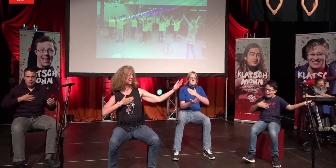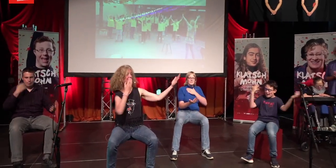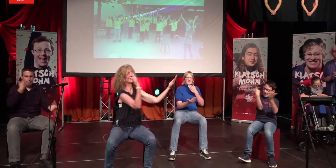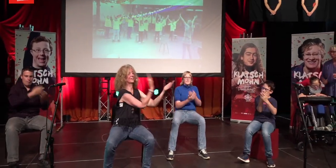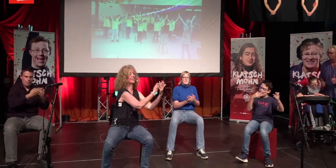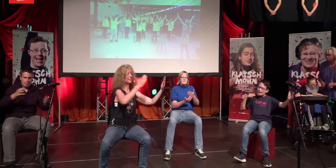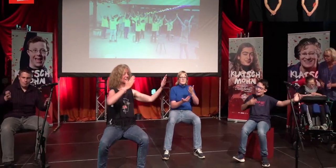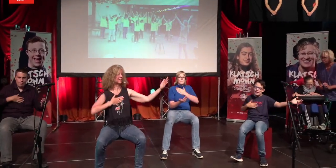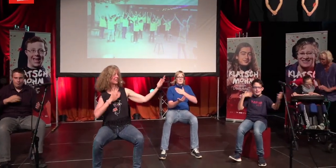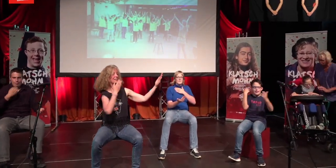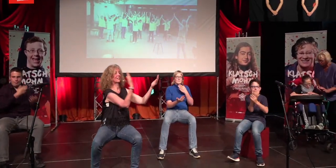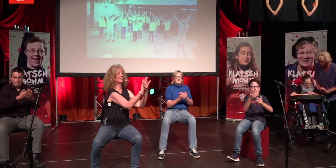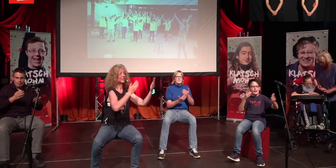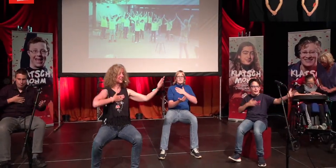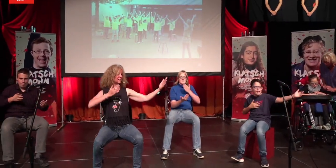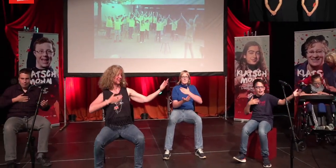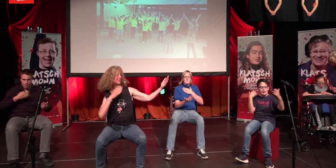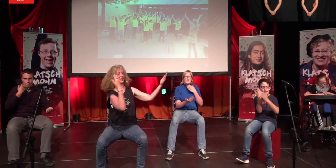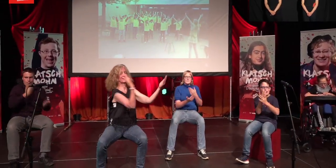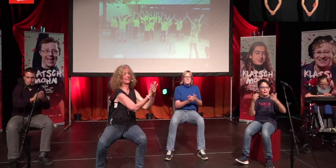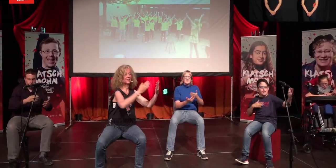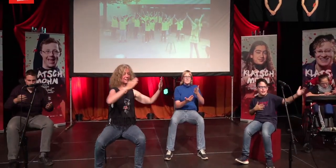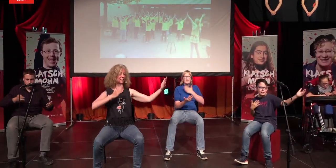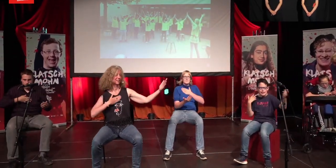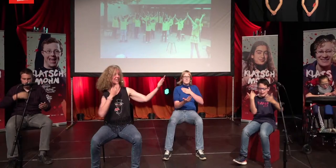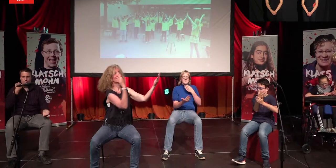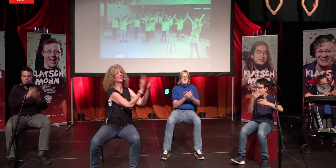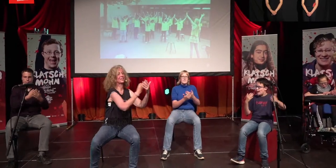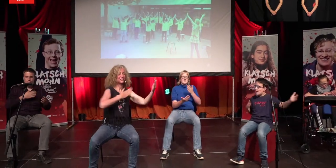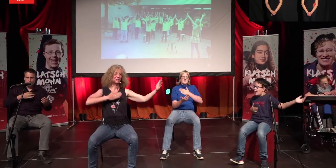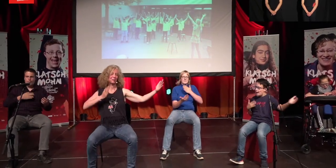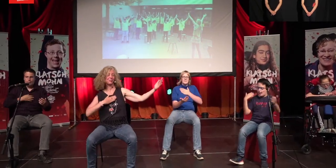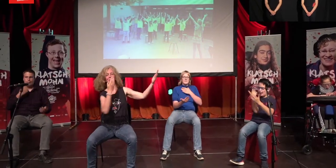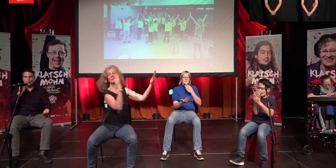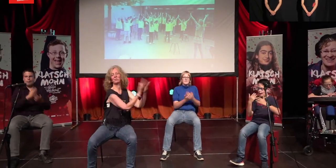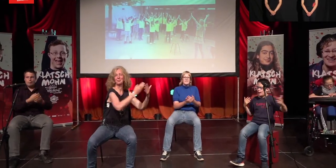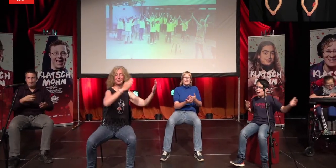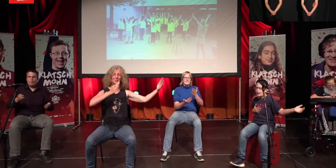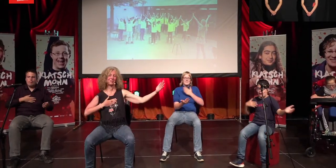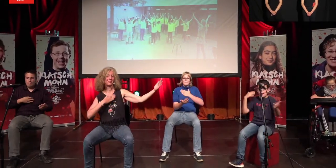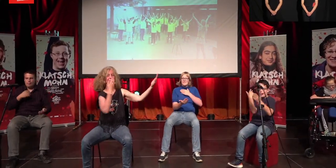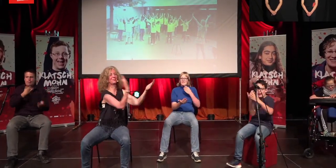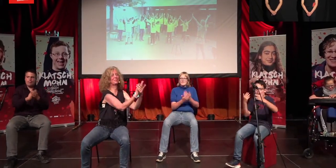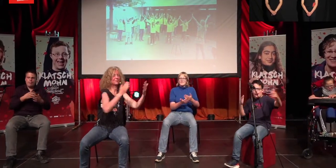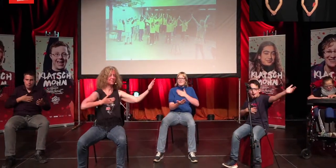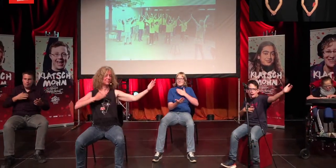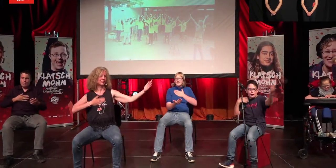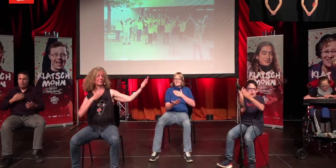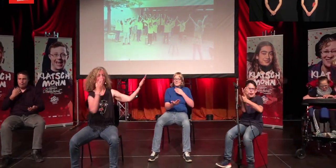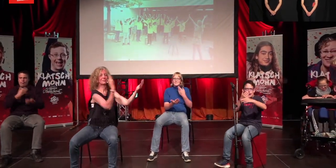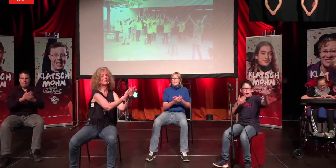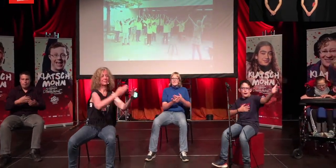the next town running. Cause I've got memories and travel like gypsies in the night.